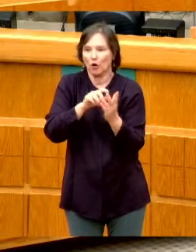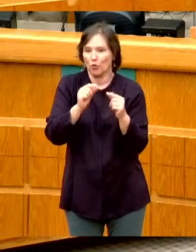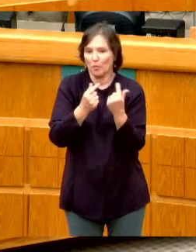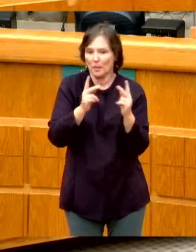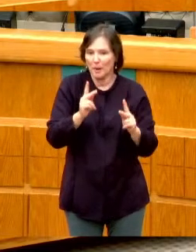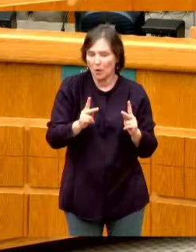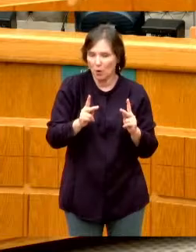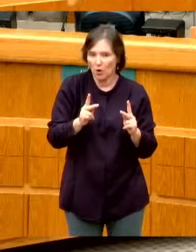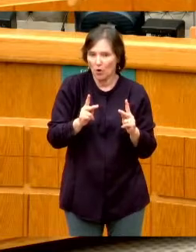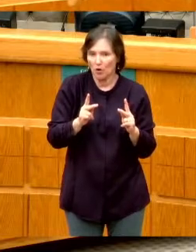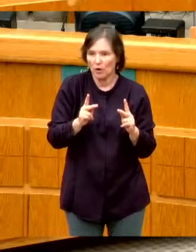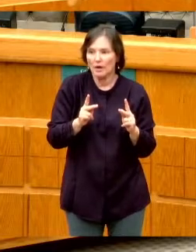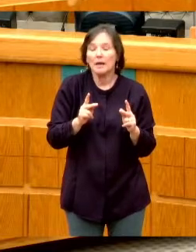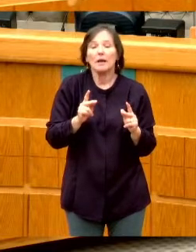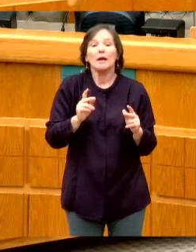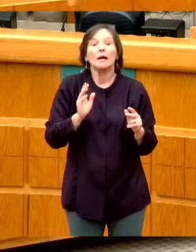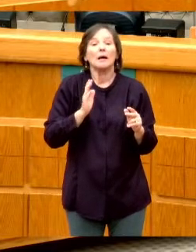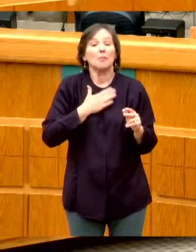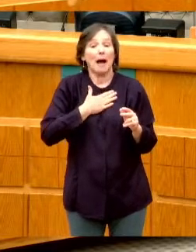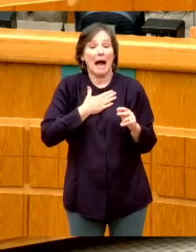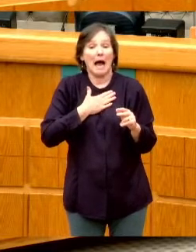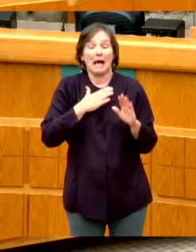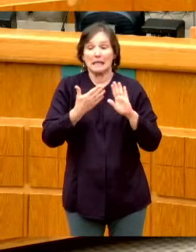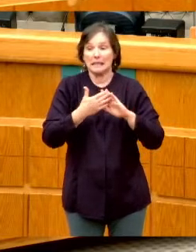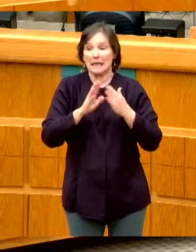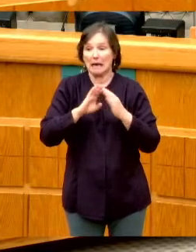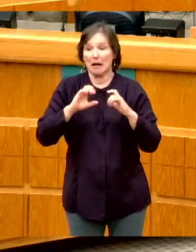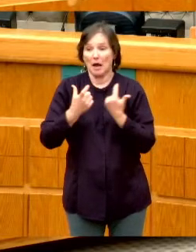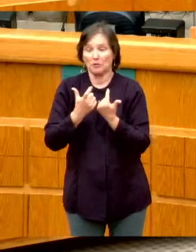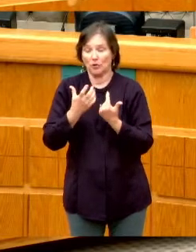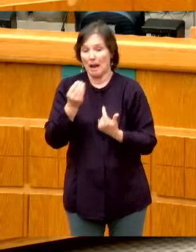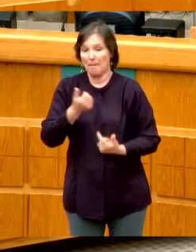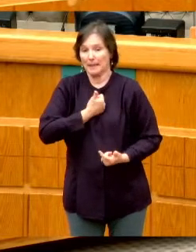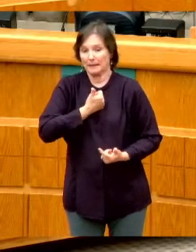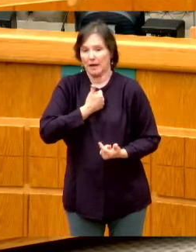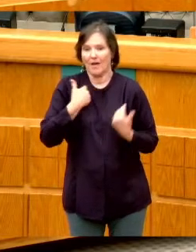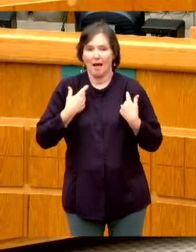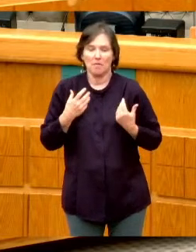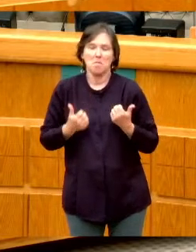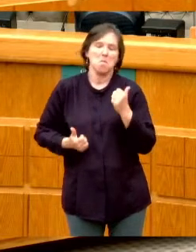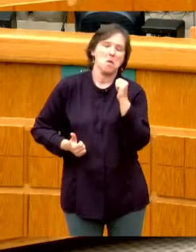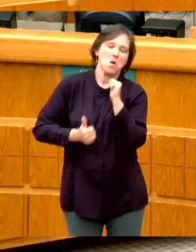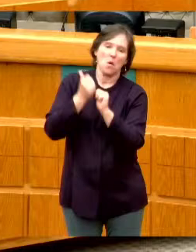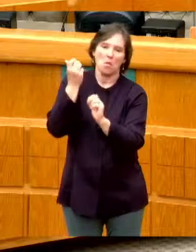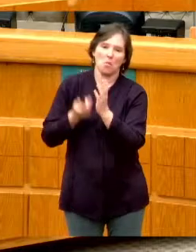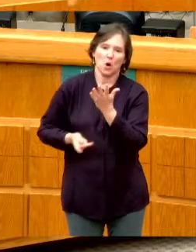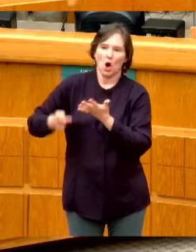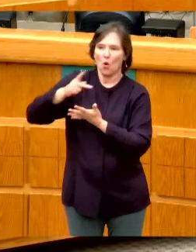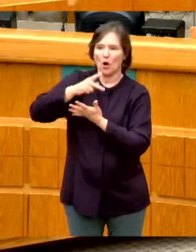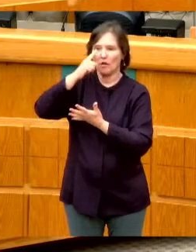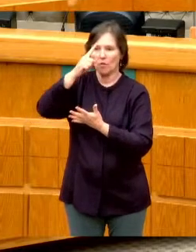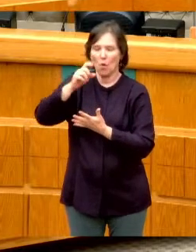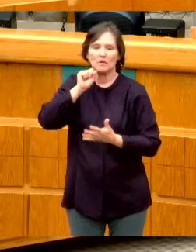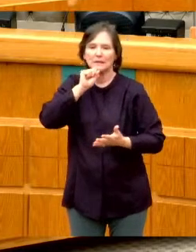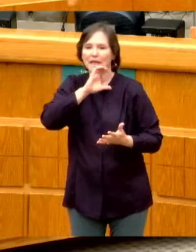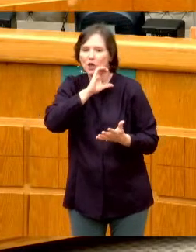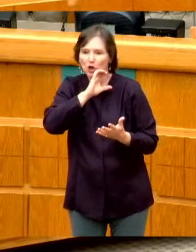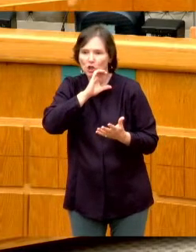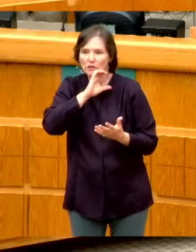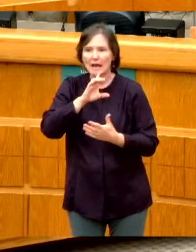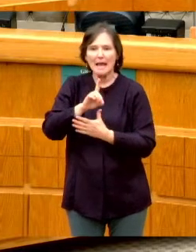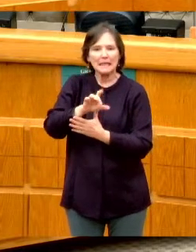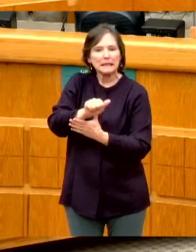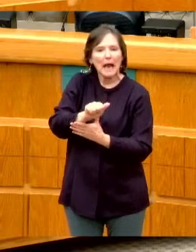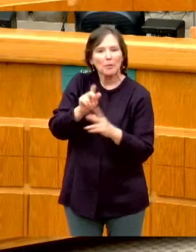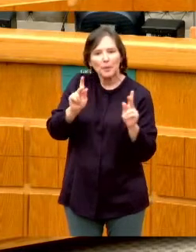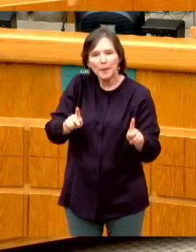important, my city council and myself have the utmost priority for our most vulnerable, our seniors, our disabled, and those